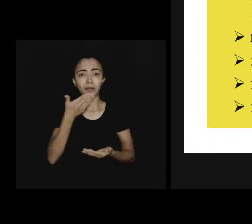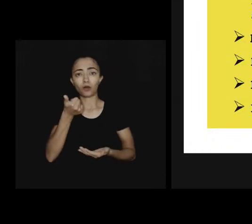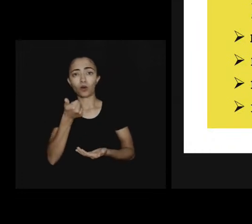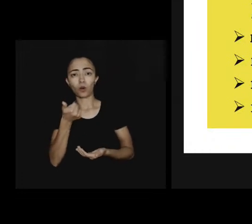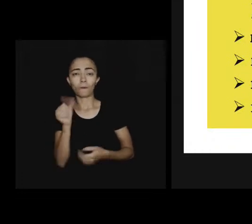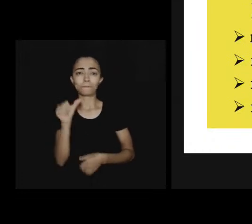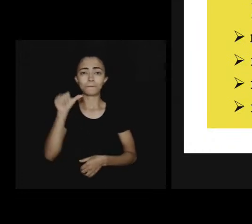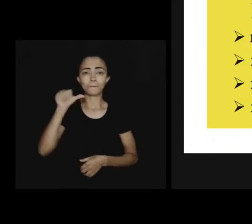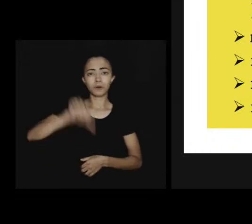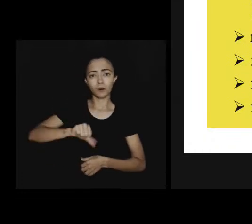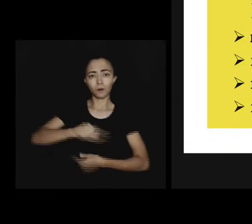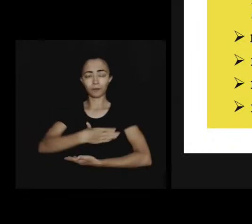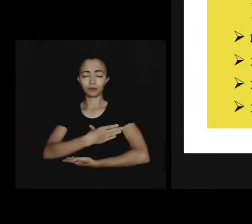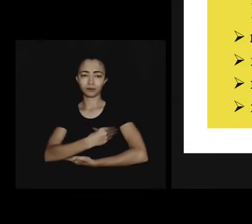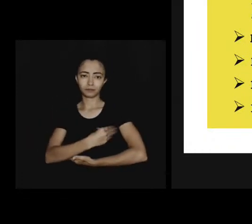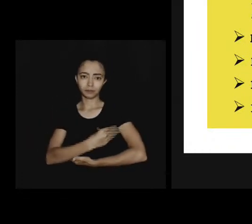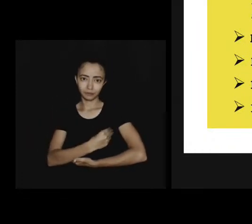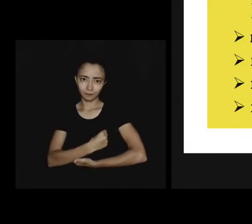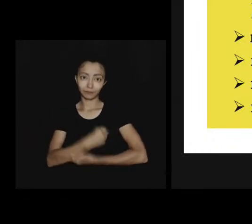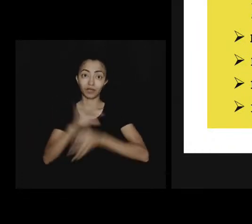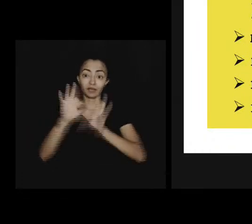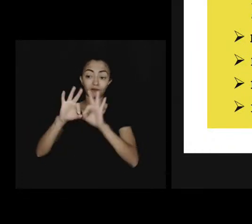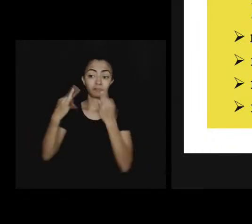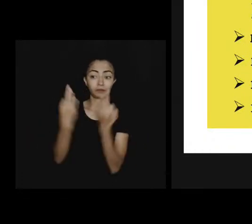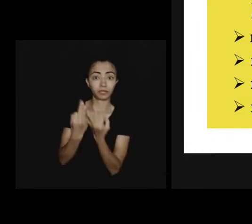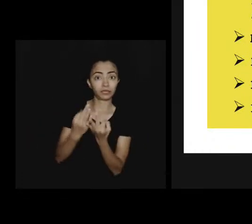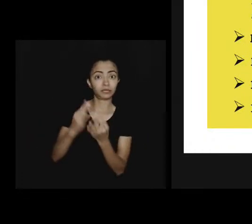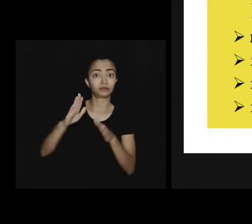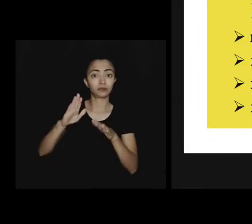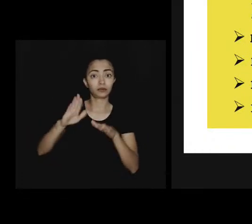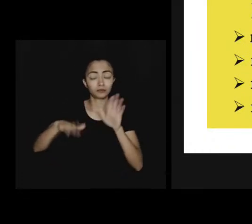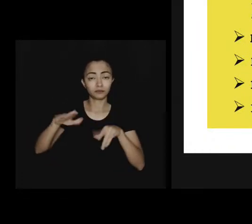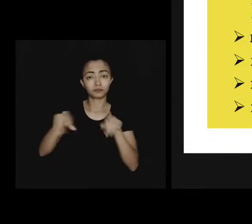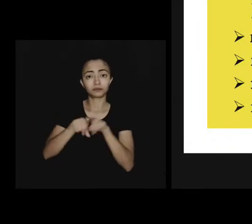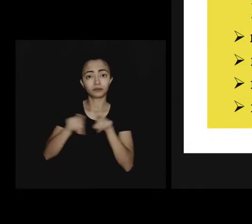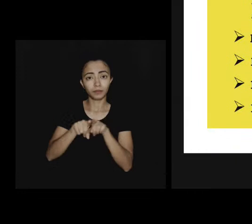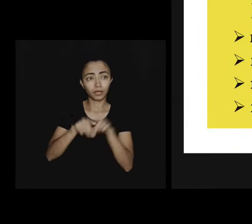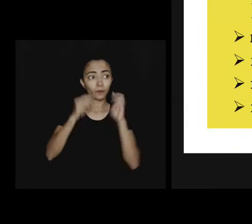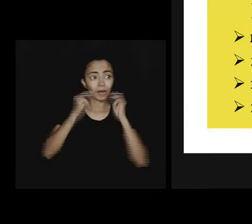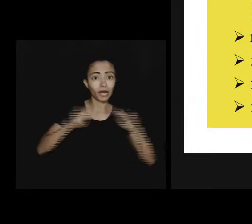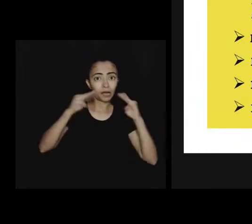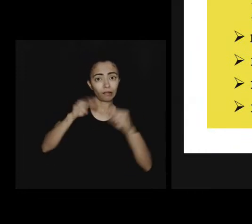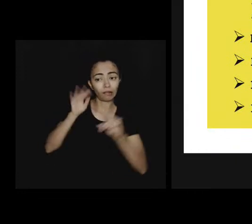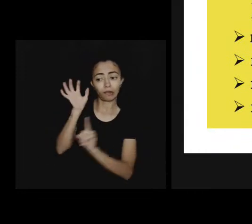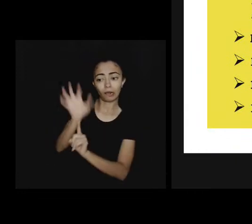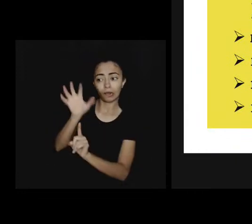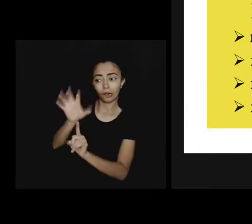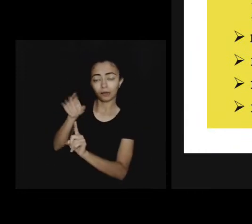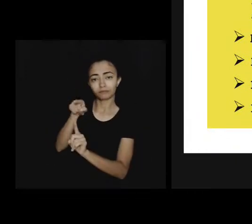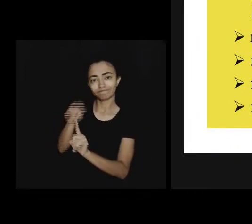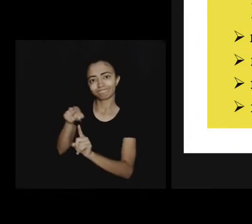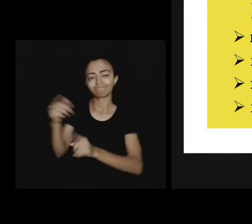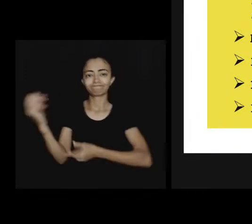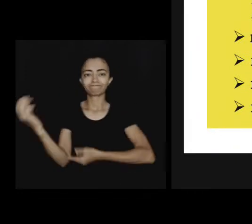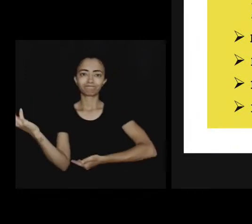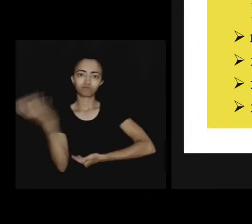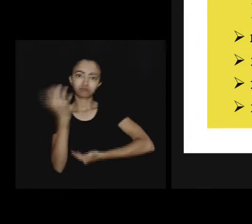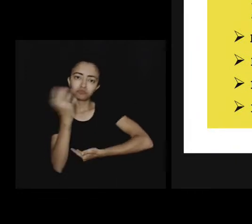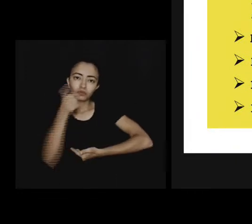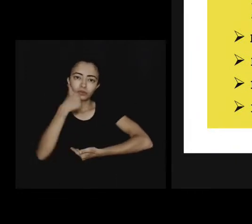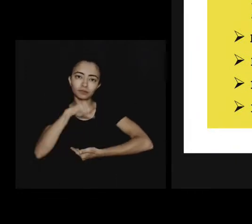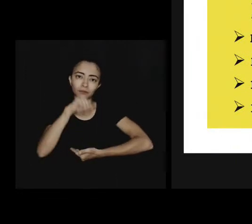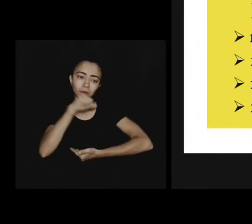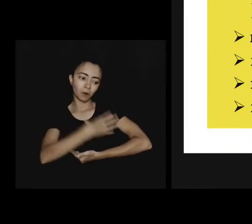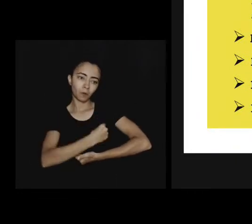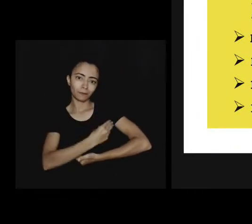about, well, maybe it doesn't matter so much. Maybe there are benefits to formula for you. Are you sure you can do it? Those things that make it difficult